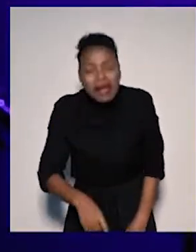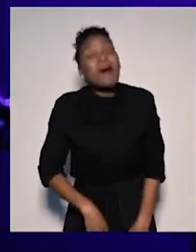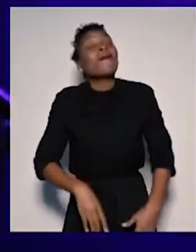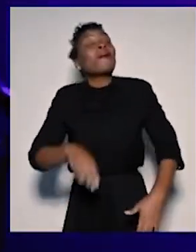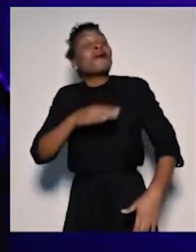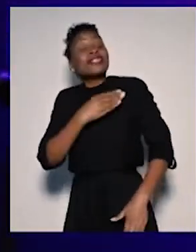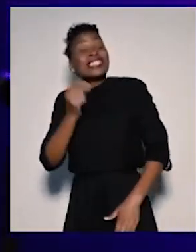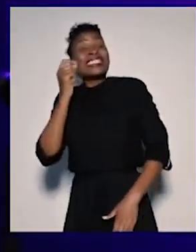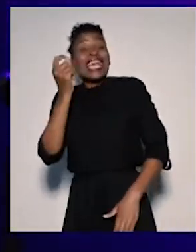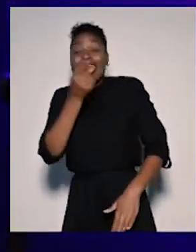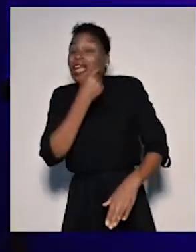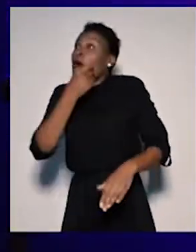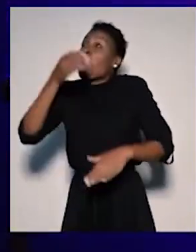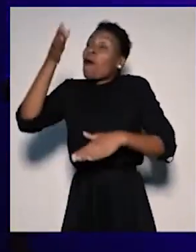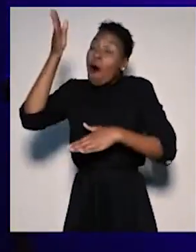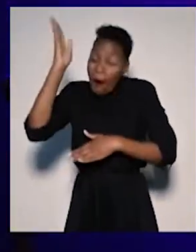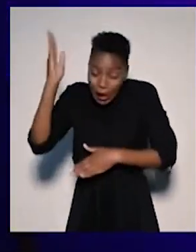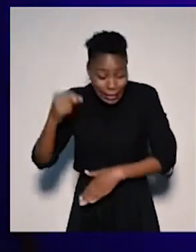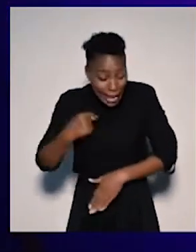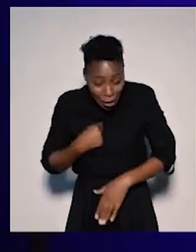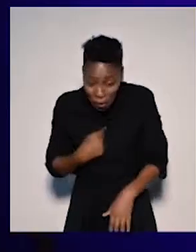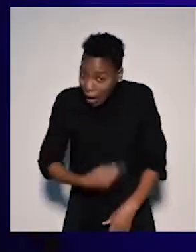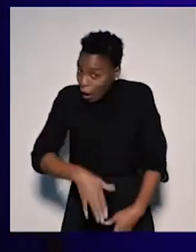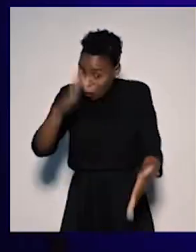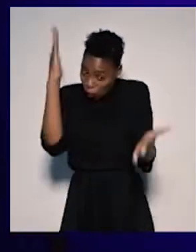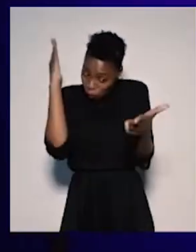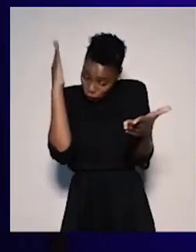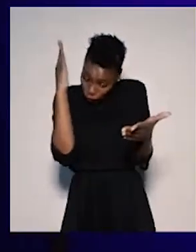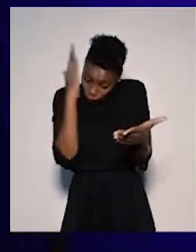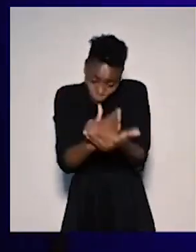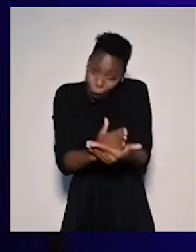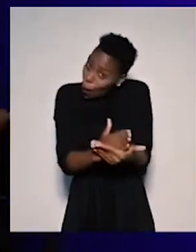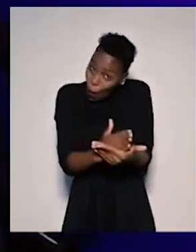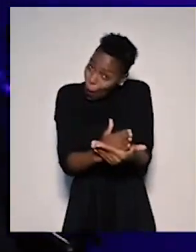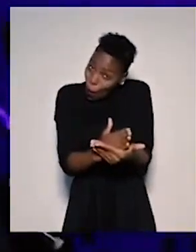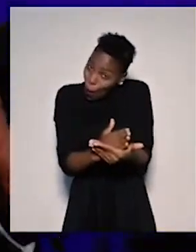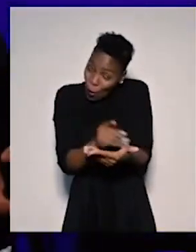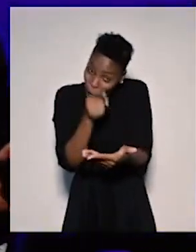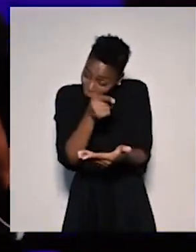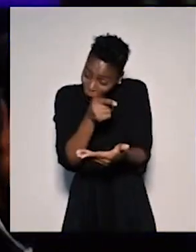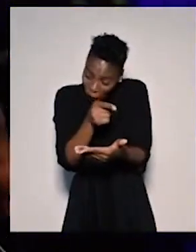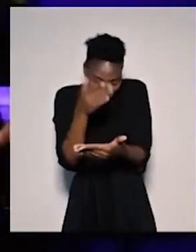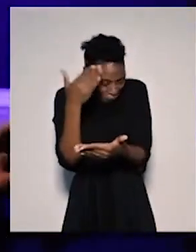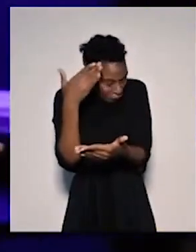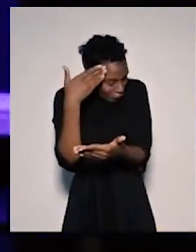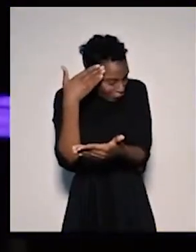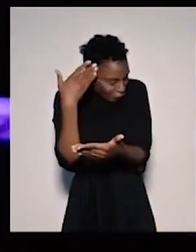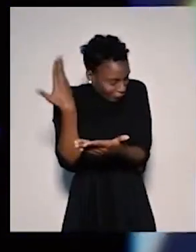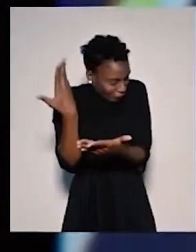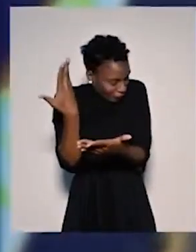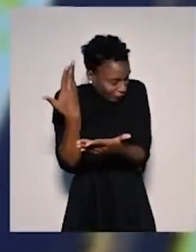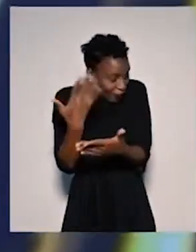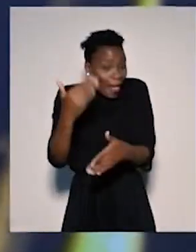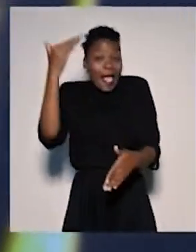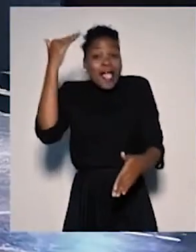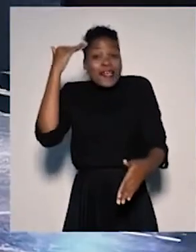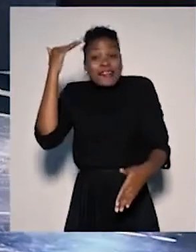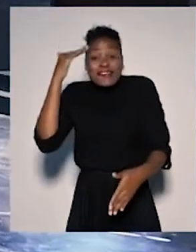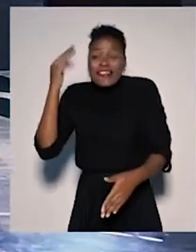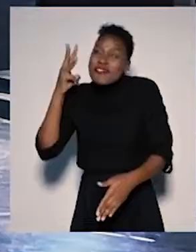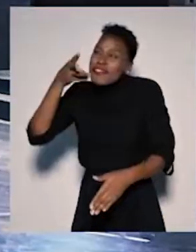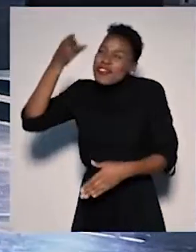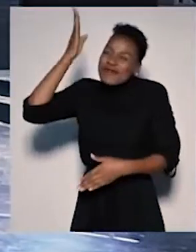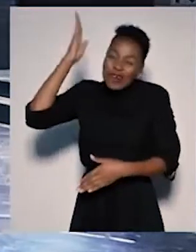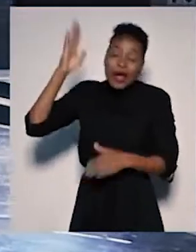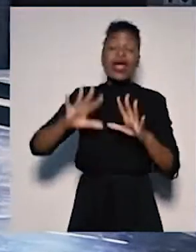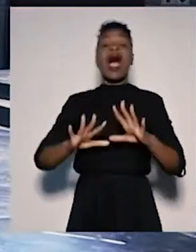ngaphakathi kulezinto. Now awusekhosho. You know, you don't know. But how do I know God's will? And that's